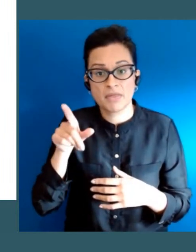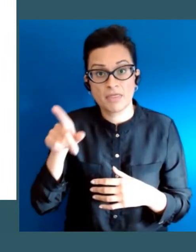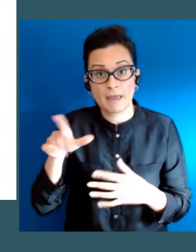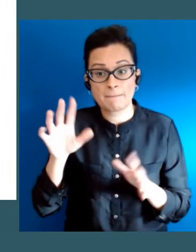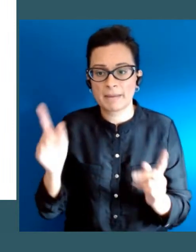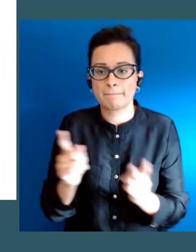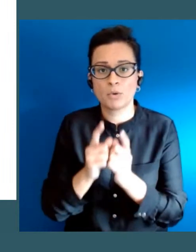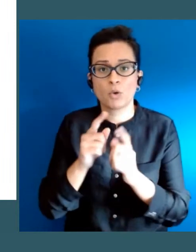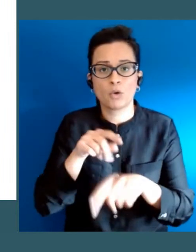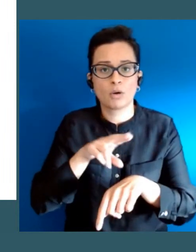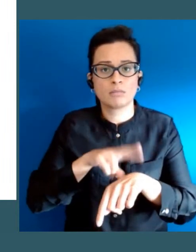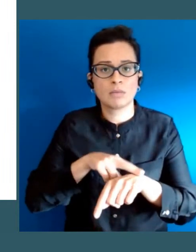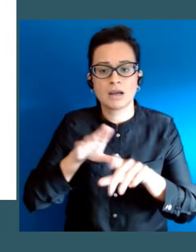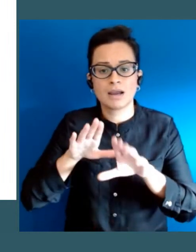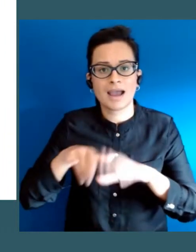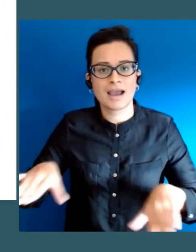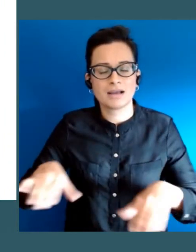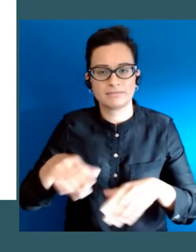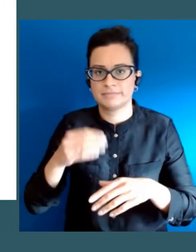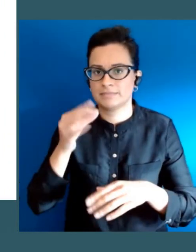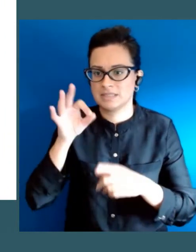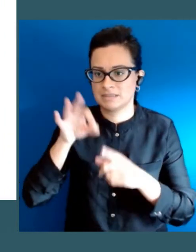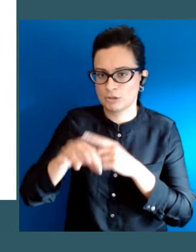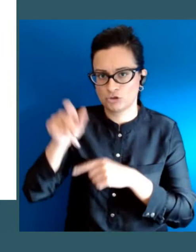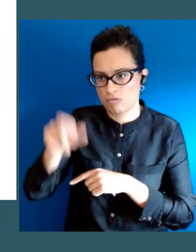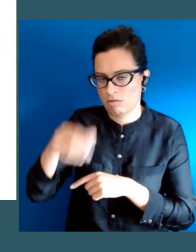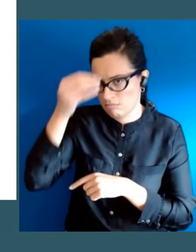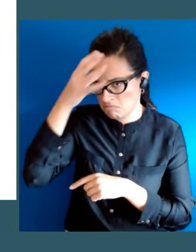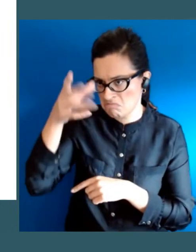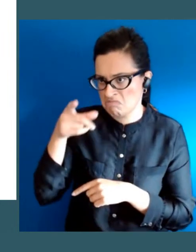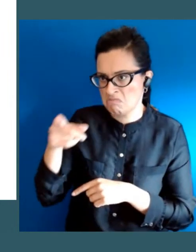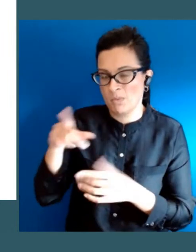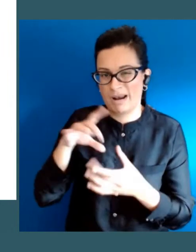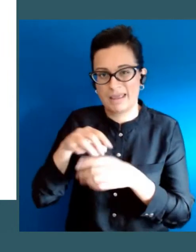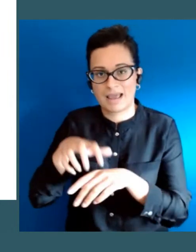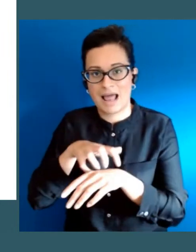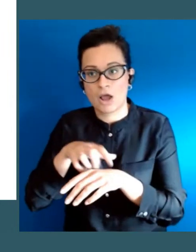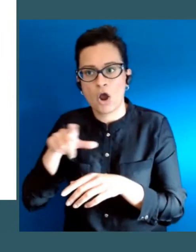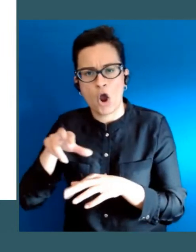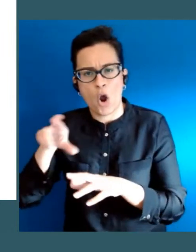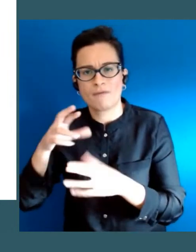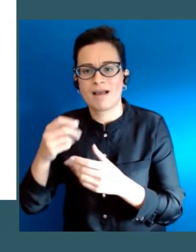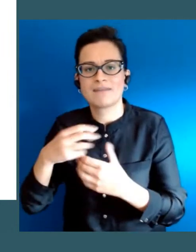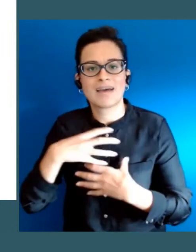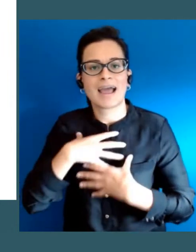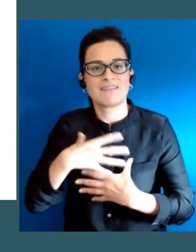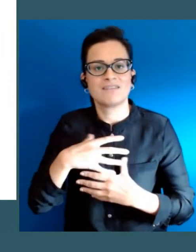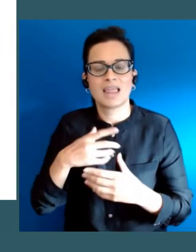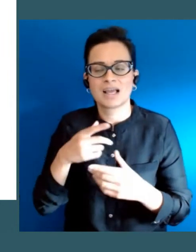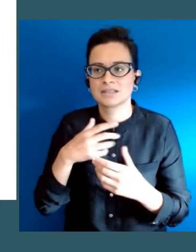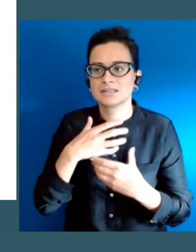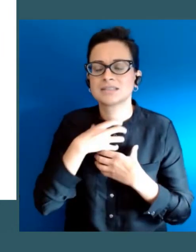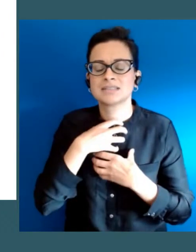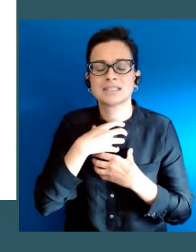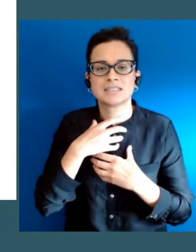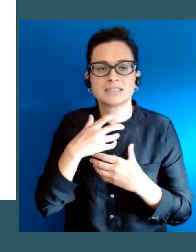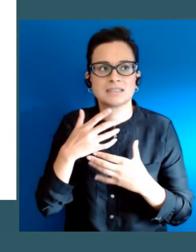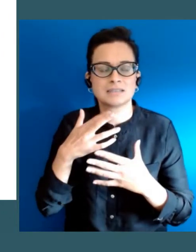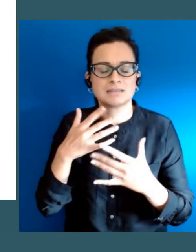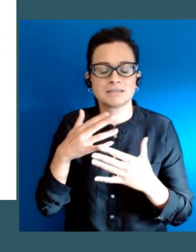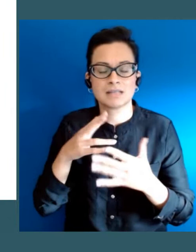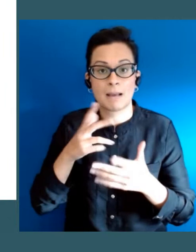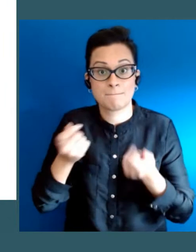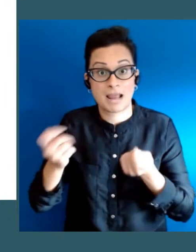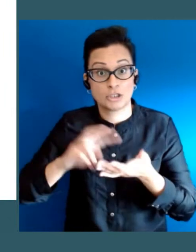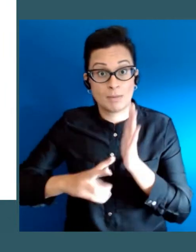allergy specialist and hopefully had an anaphylaxis management plan. They should have been